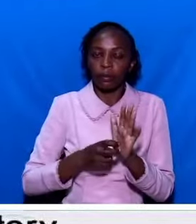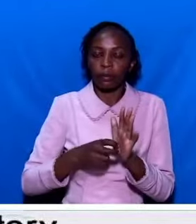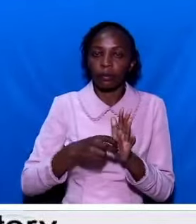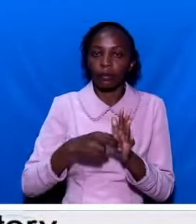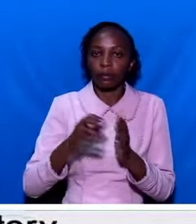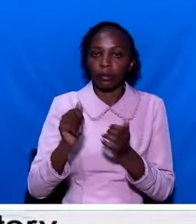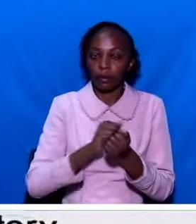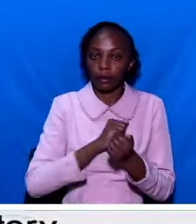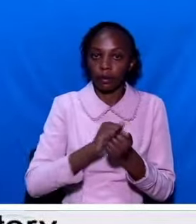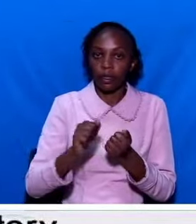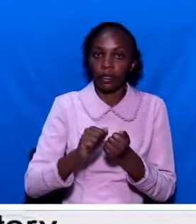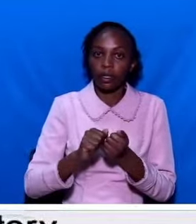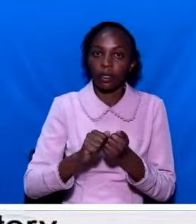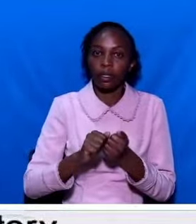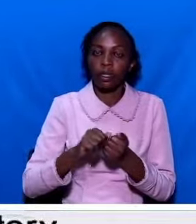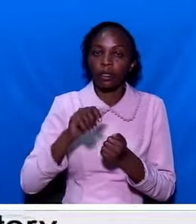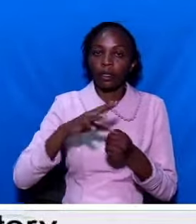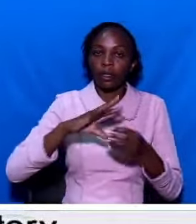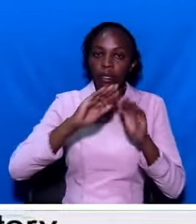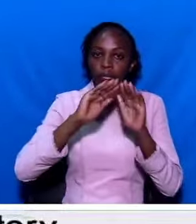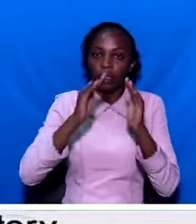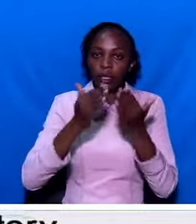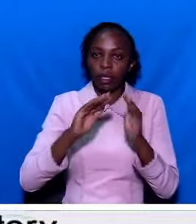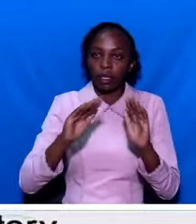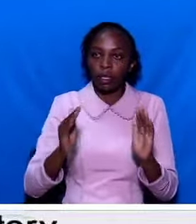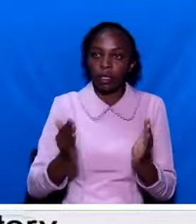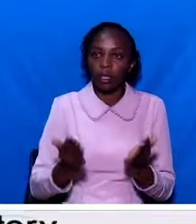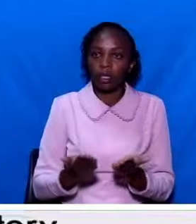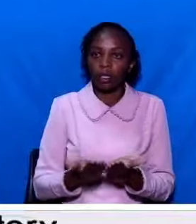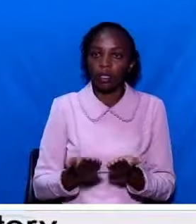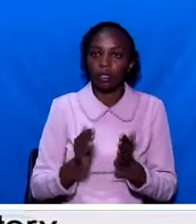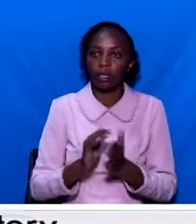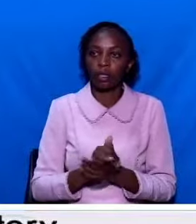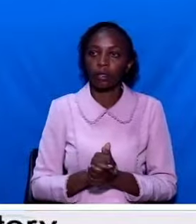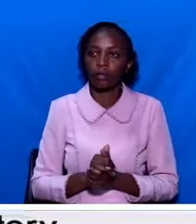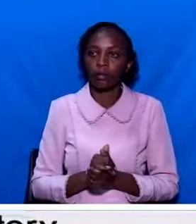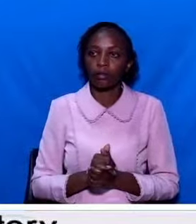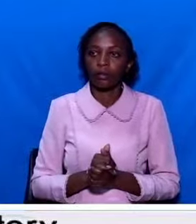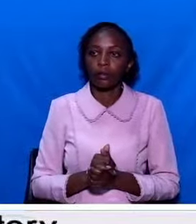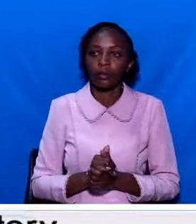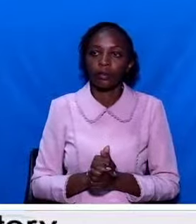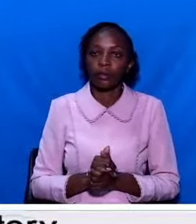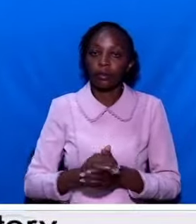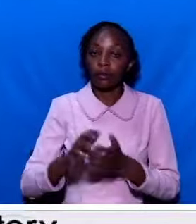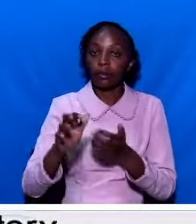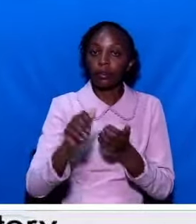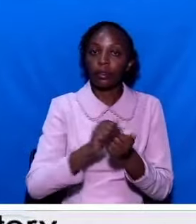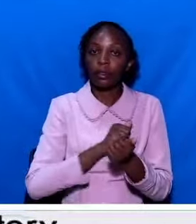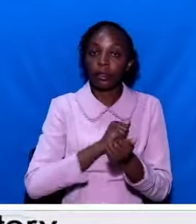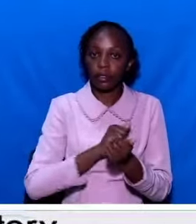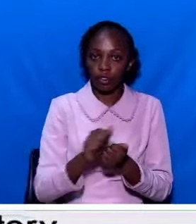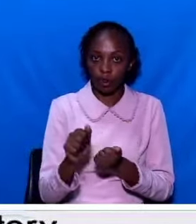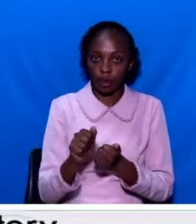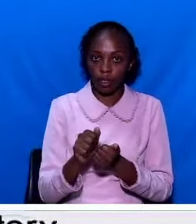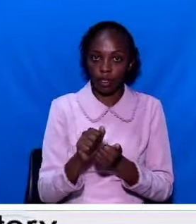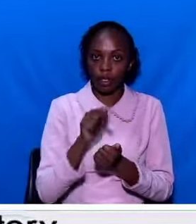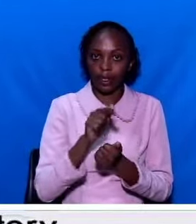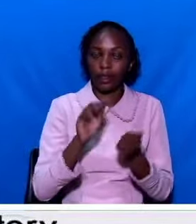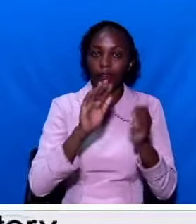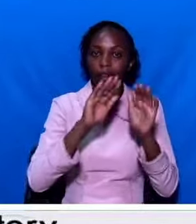Hallelujah. He banjos. Hallelujah. He destroys that